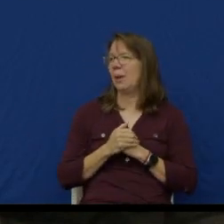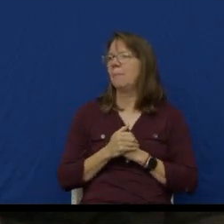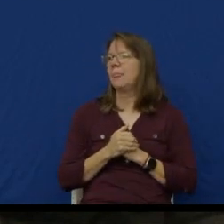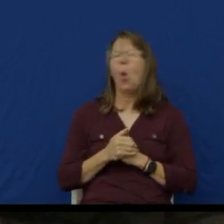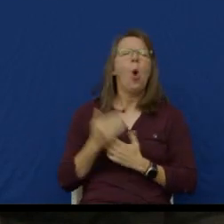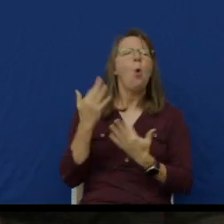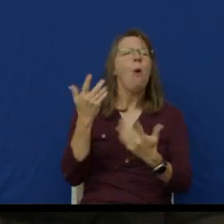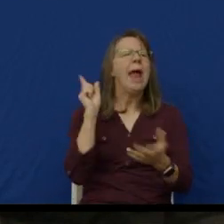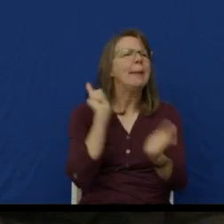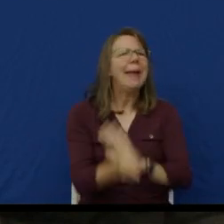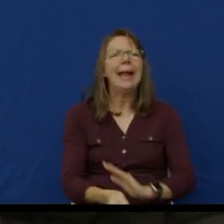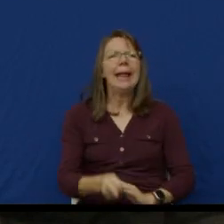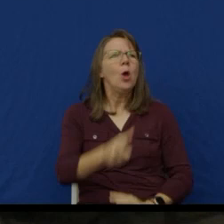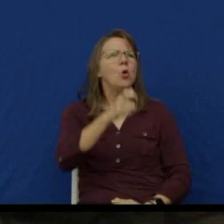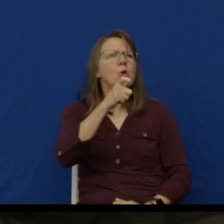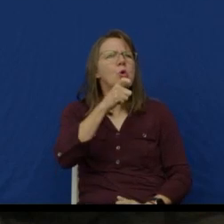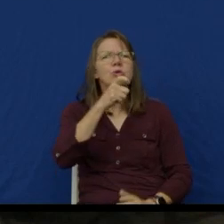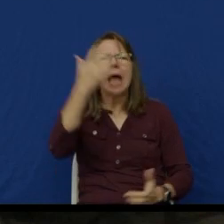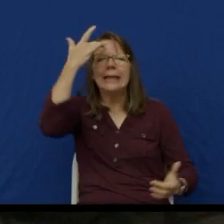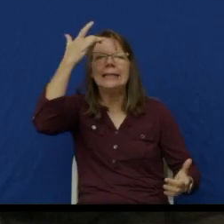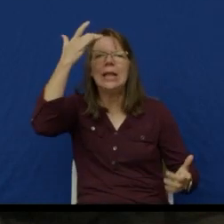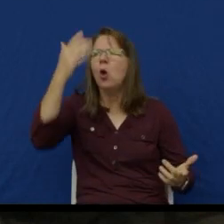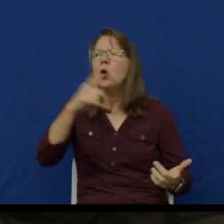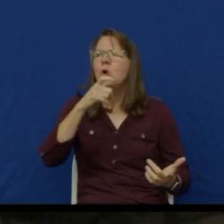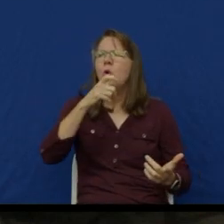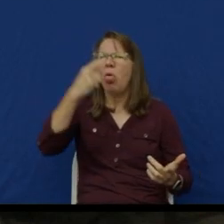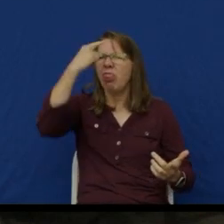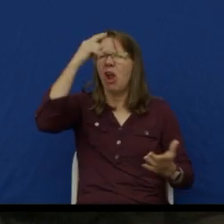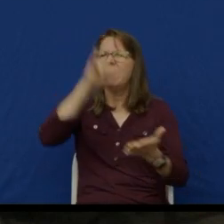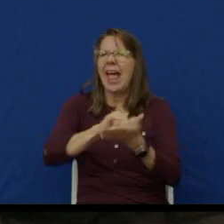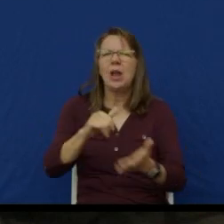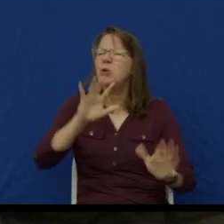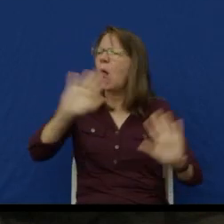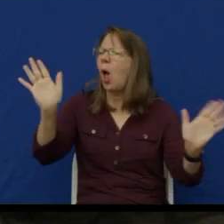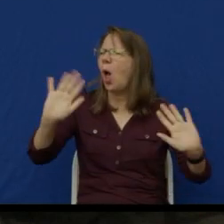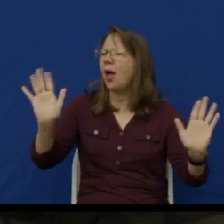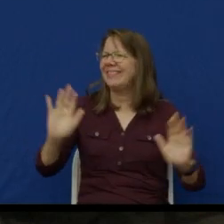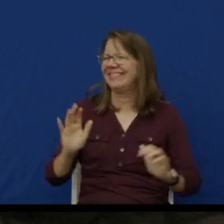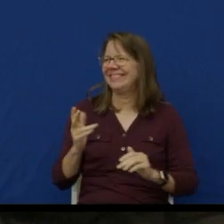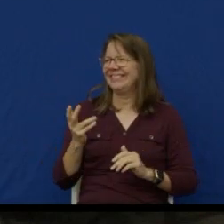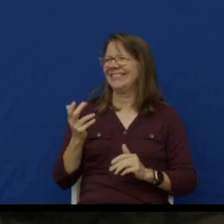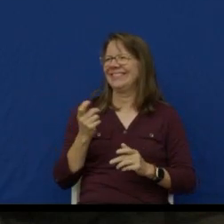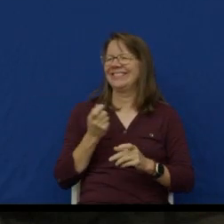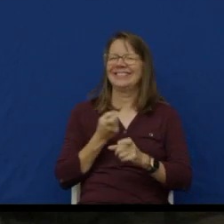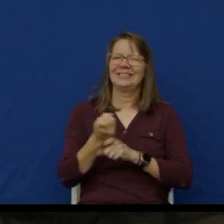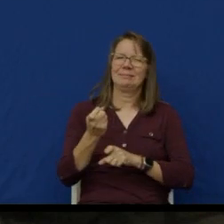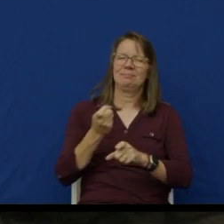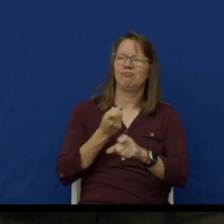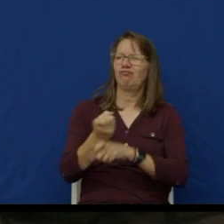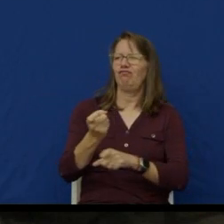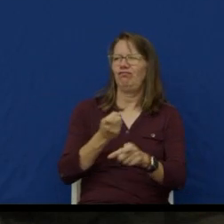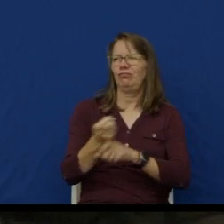I didn't Ready host for the the chair question over here. there, Chair? When did you lose control?